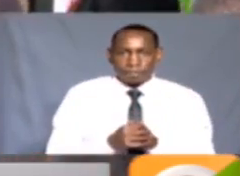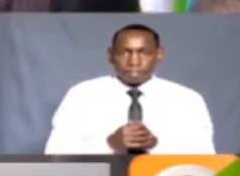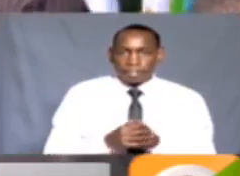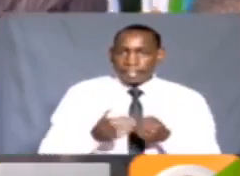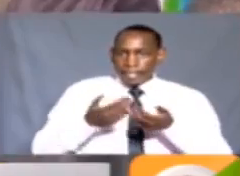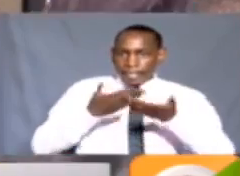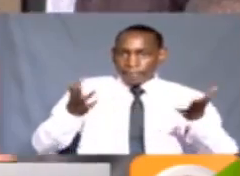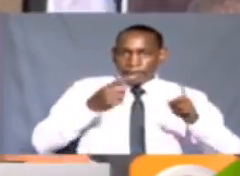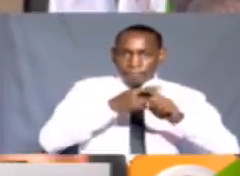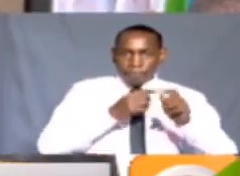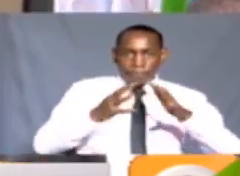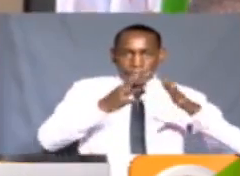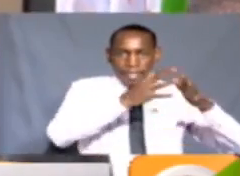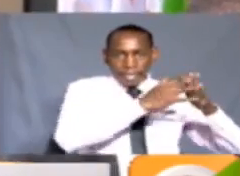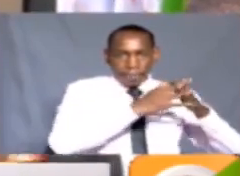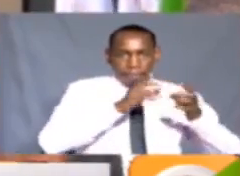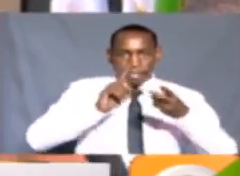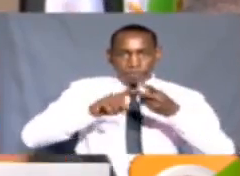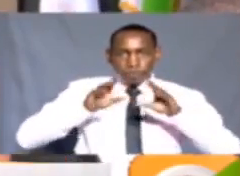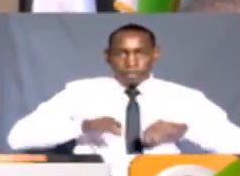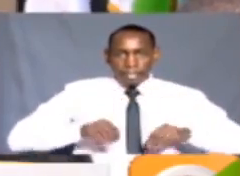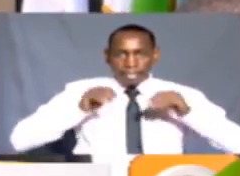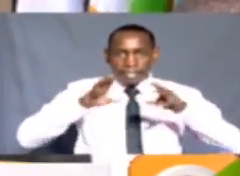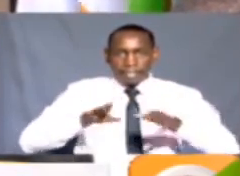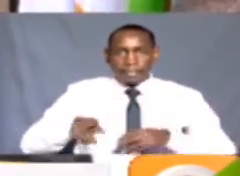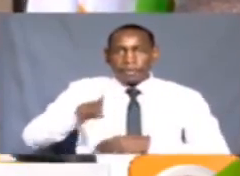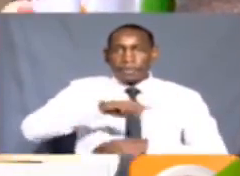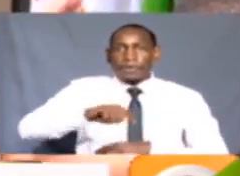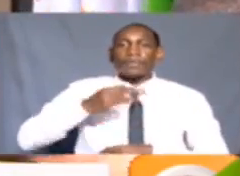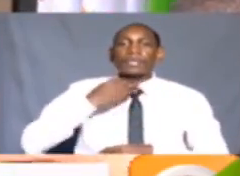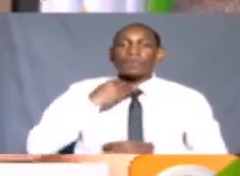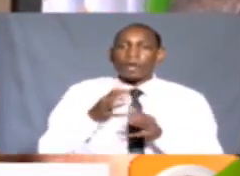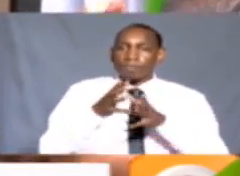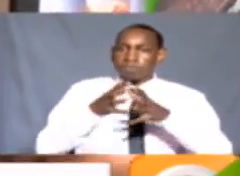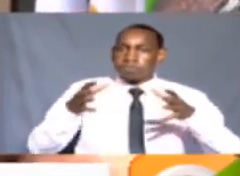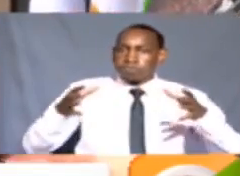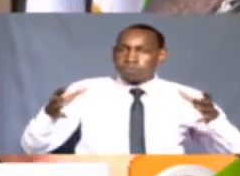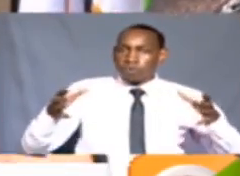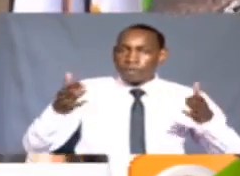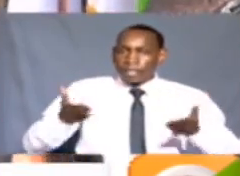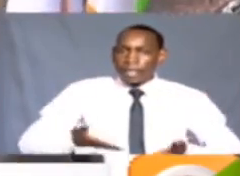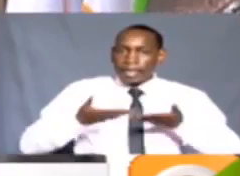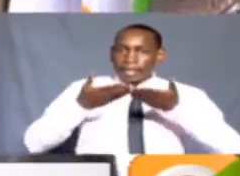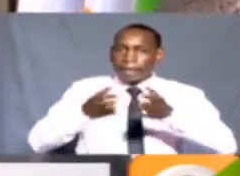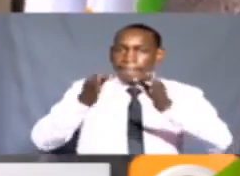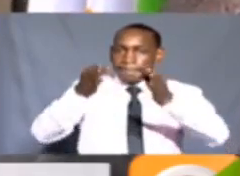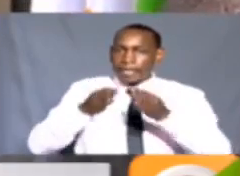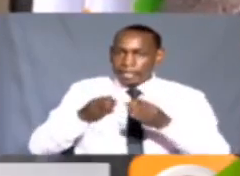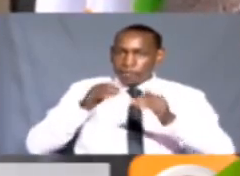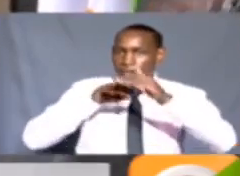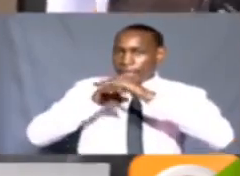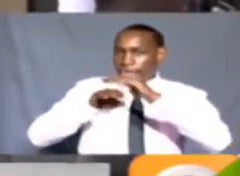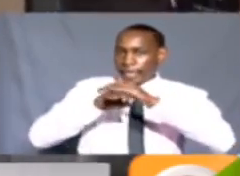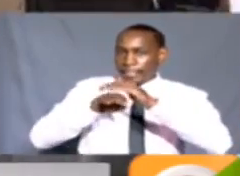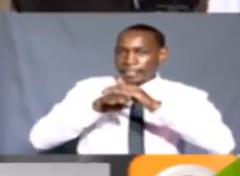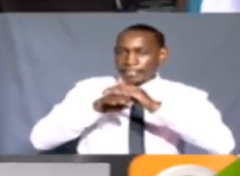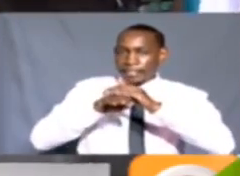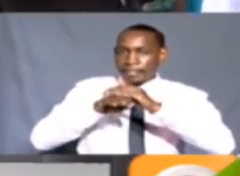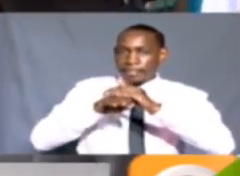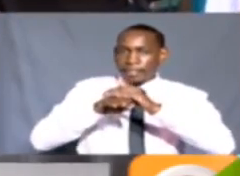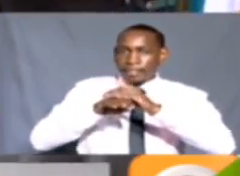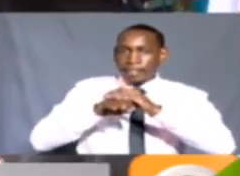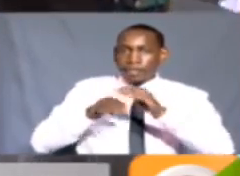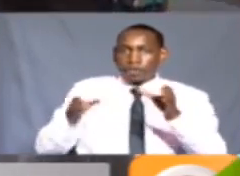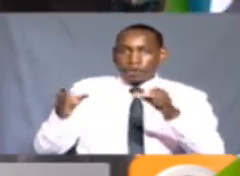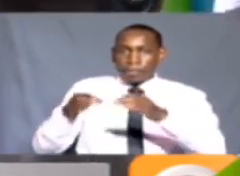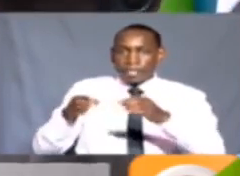from United States to Australia, and we would like to increase our offering financial access to unbanked communities,